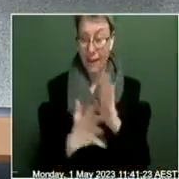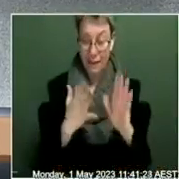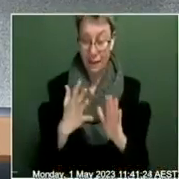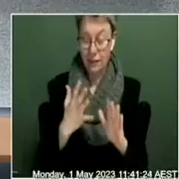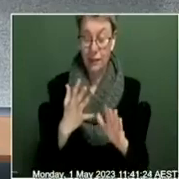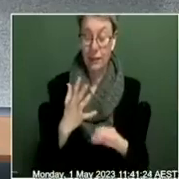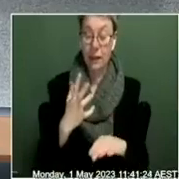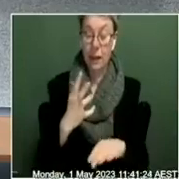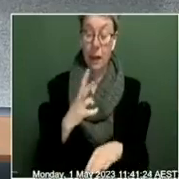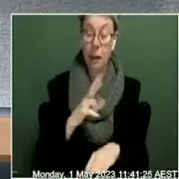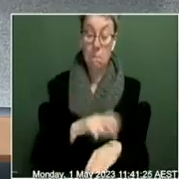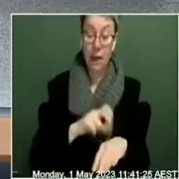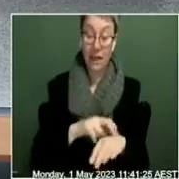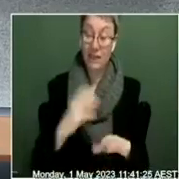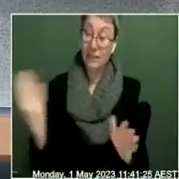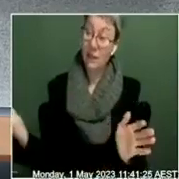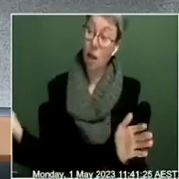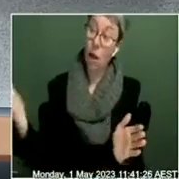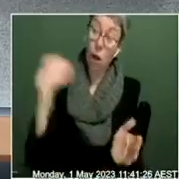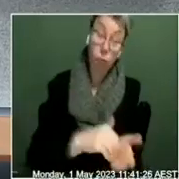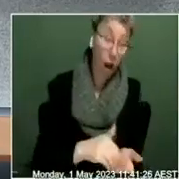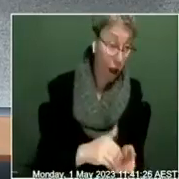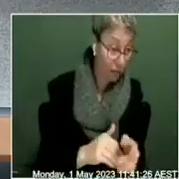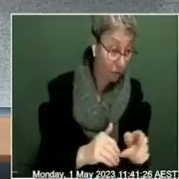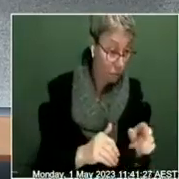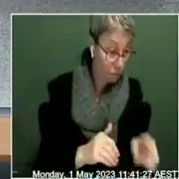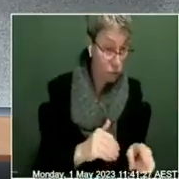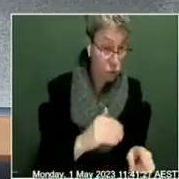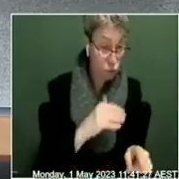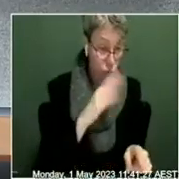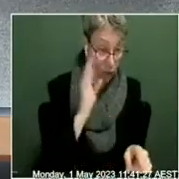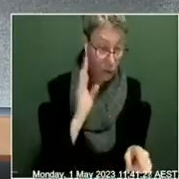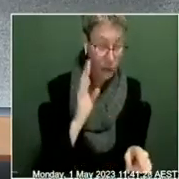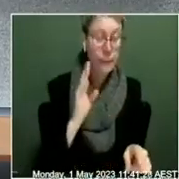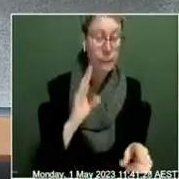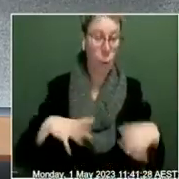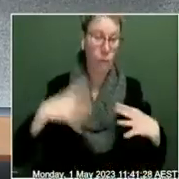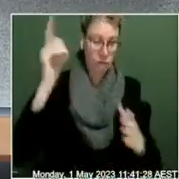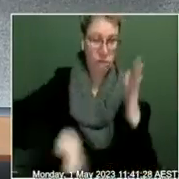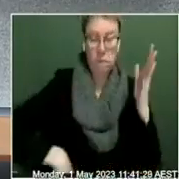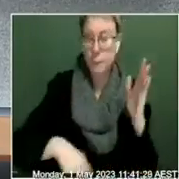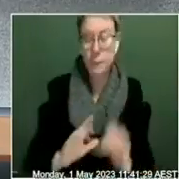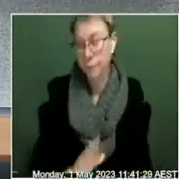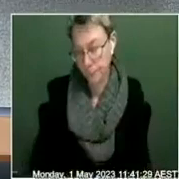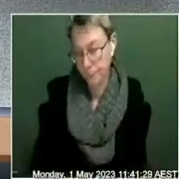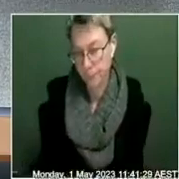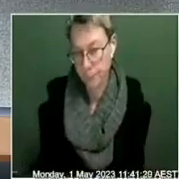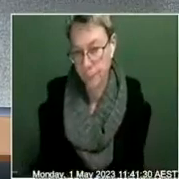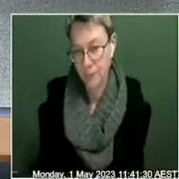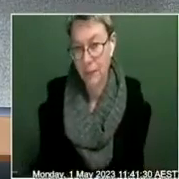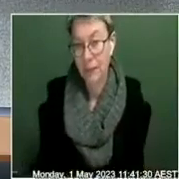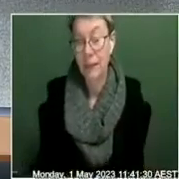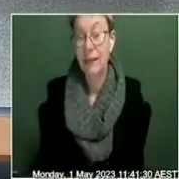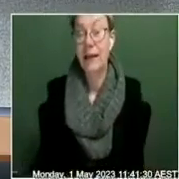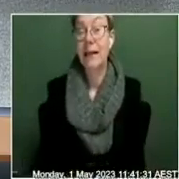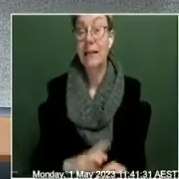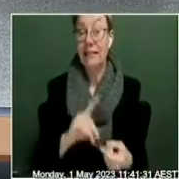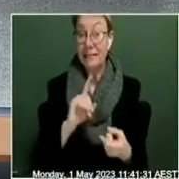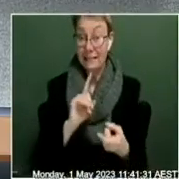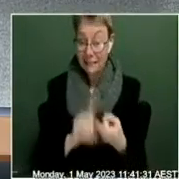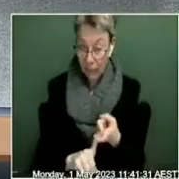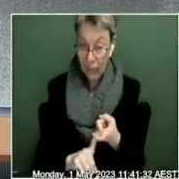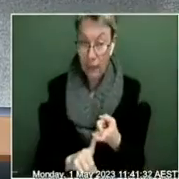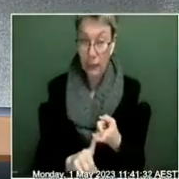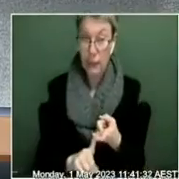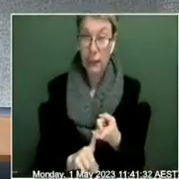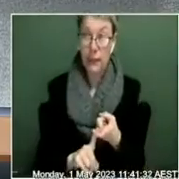that it still is about all that Victoria Police will still be part of this health-led model. When you say the